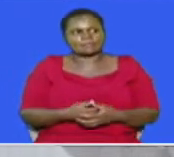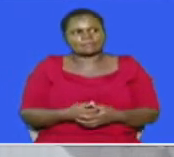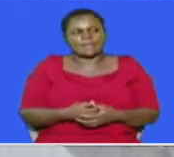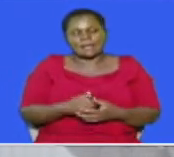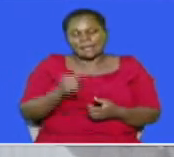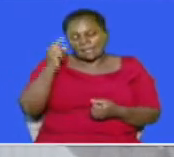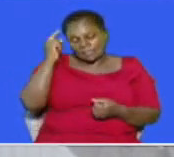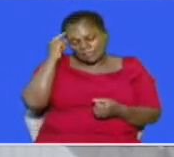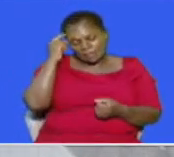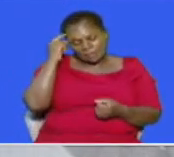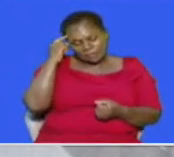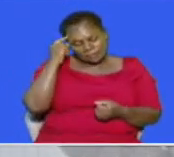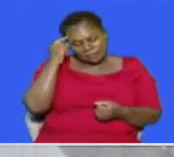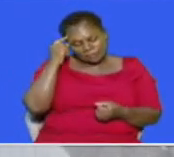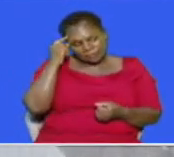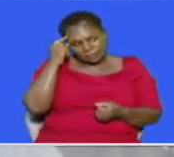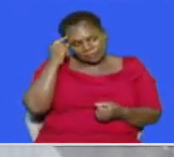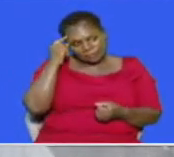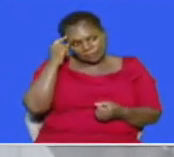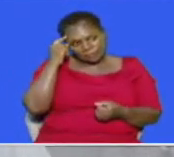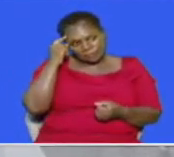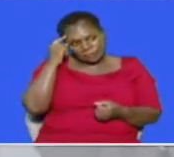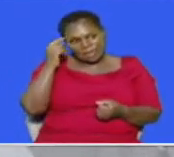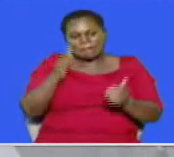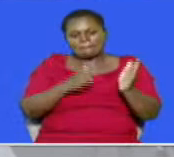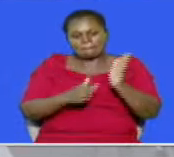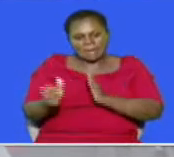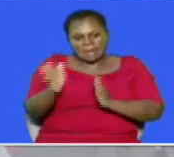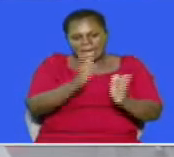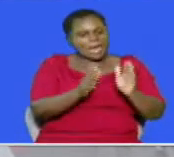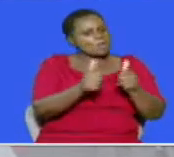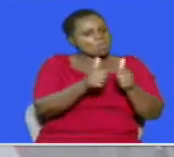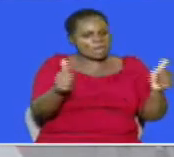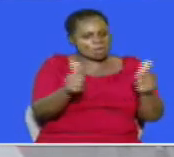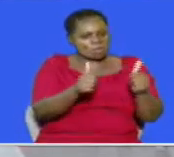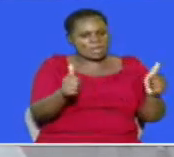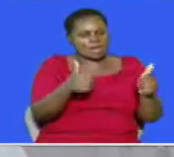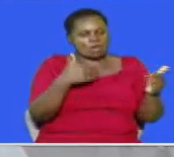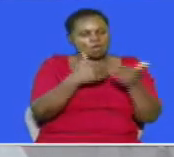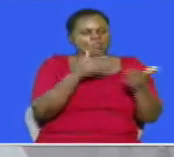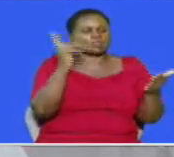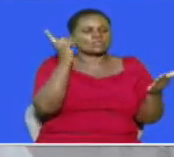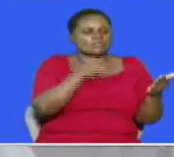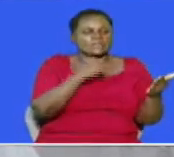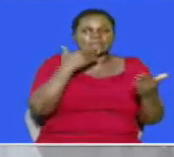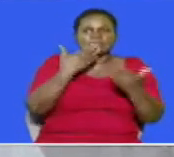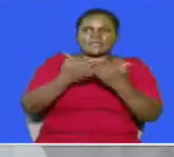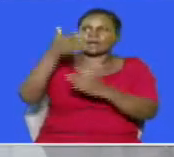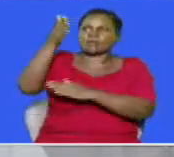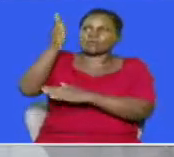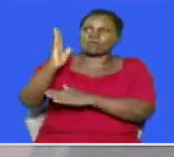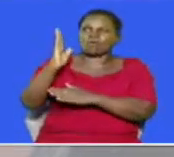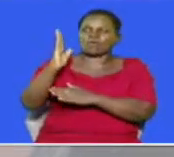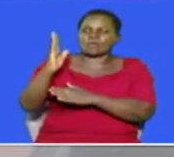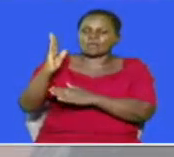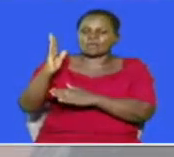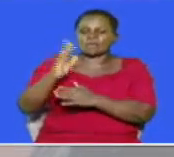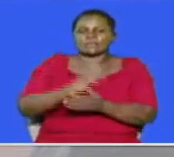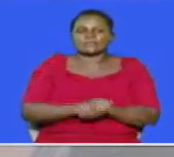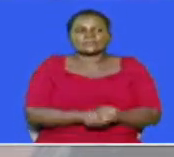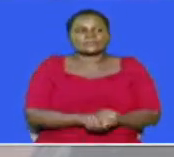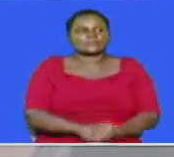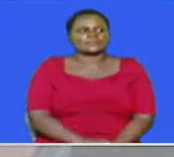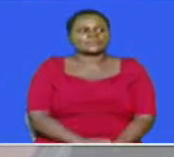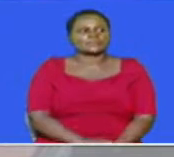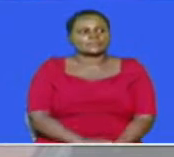I think we are in advance in preparation for the same, and we thank God for where we have reached. Moege